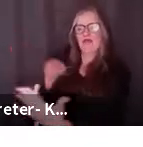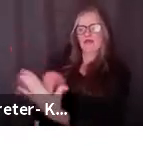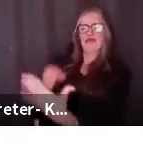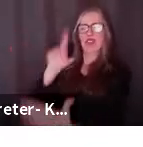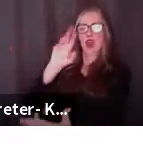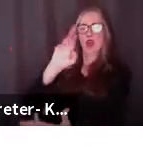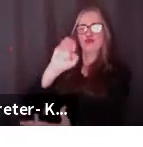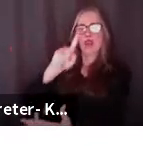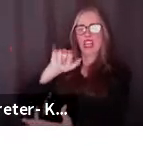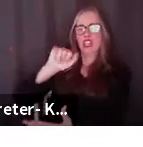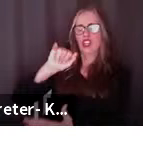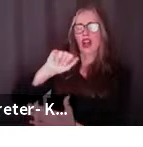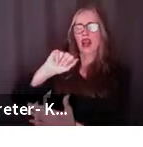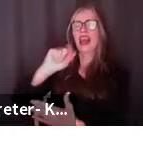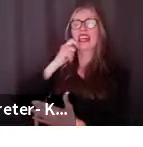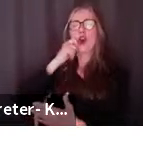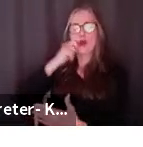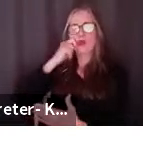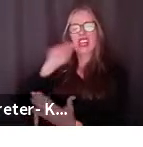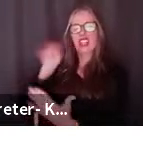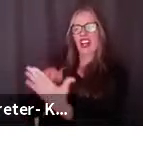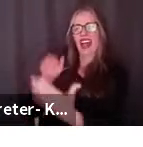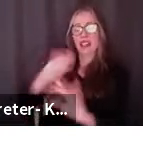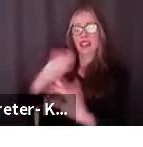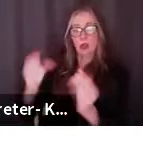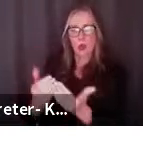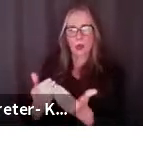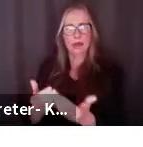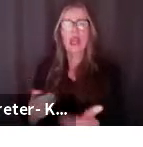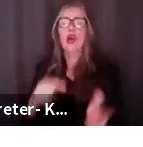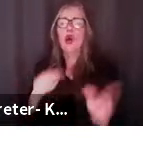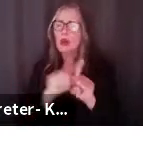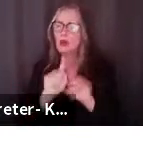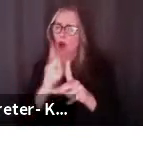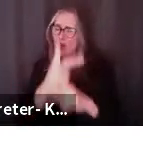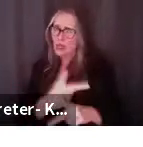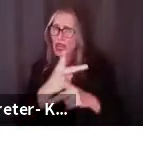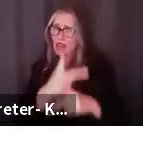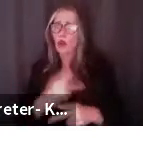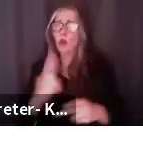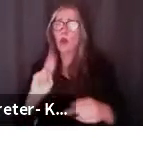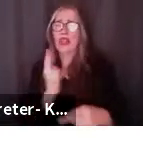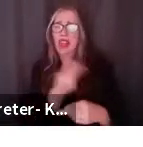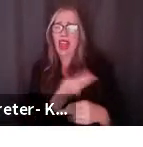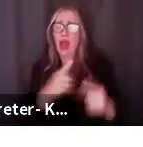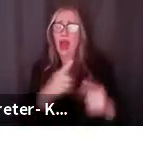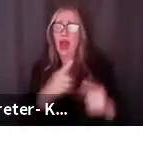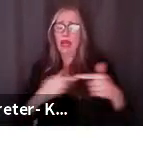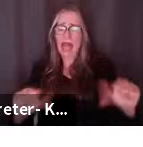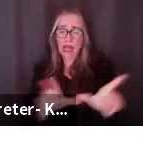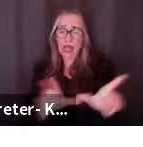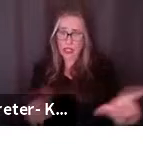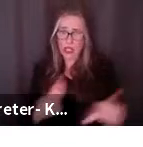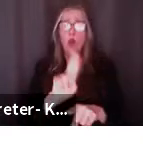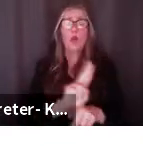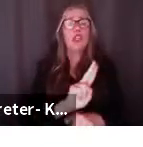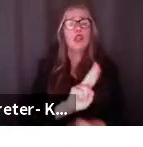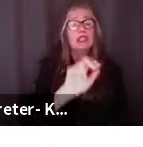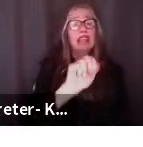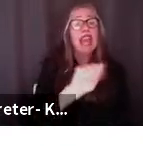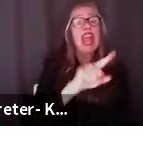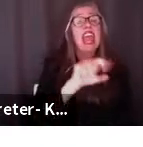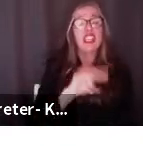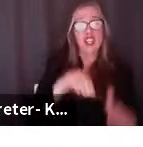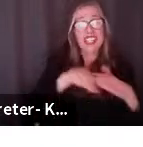place we are also very intentional about our language such as using the terms asian nativity and non-asian nativity